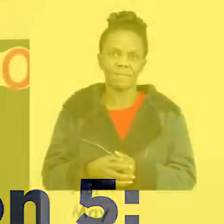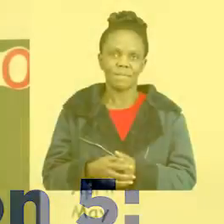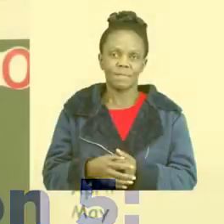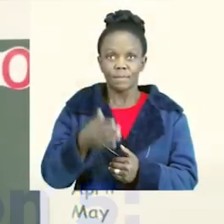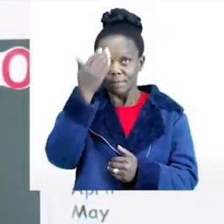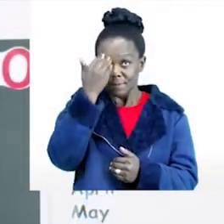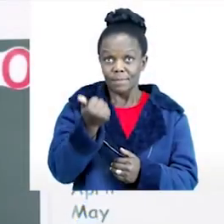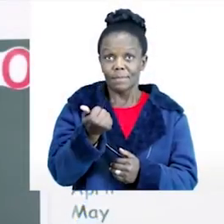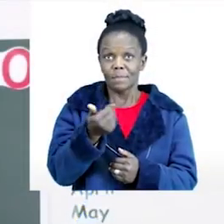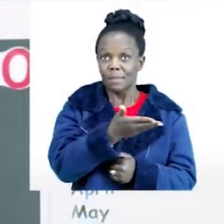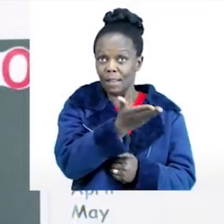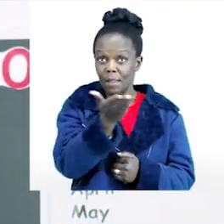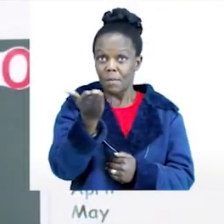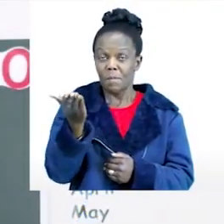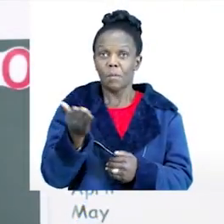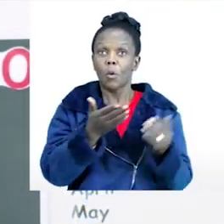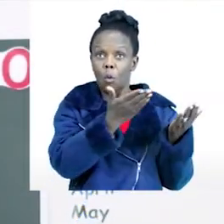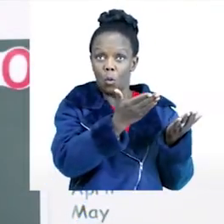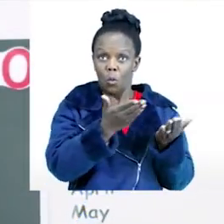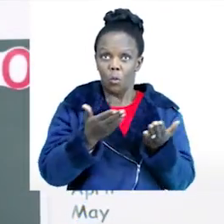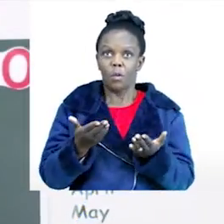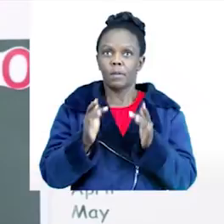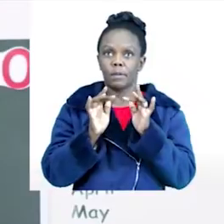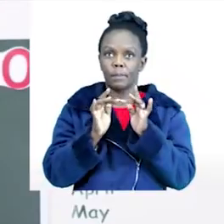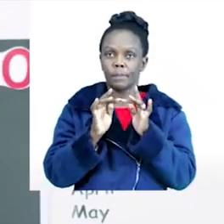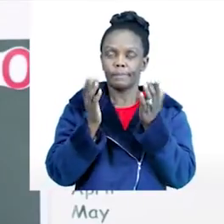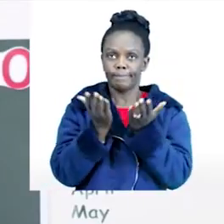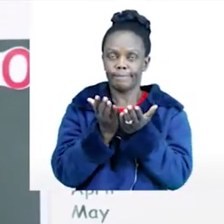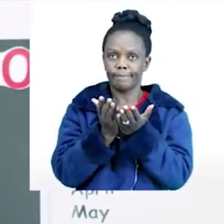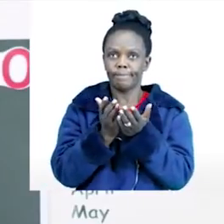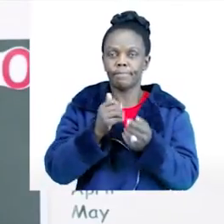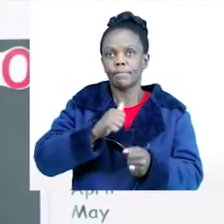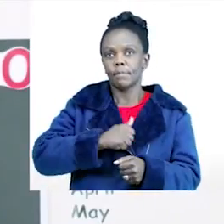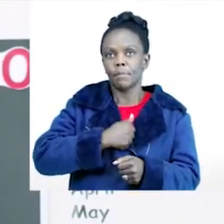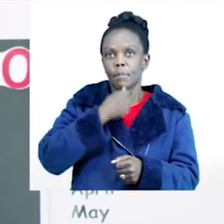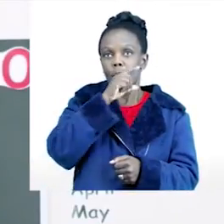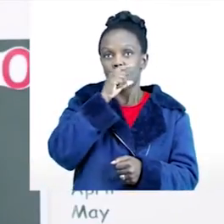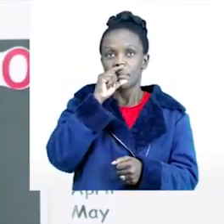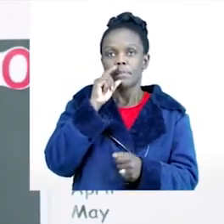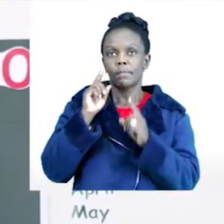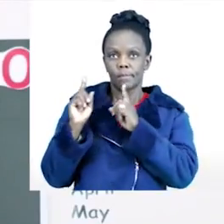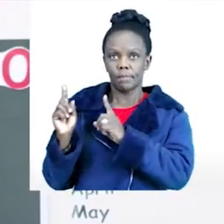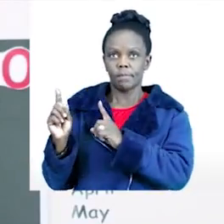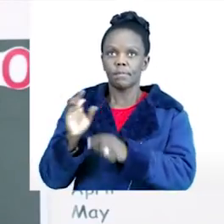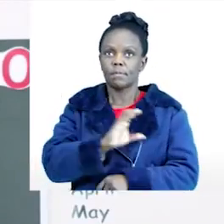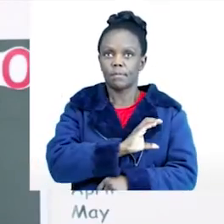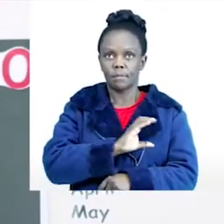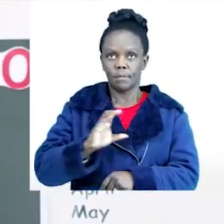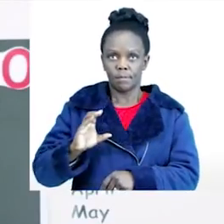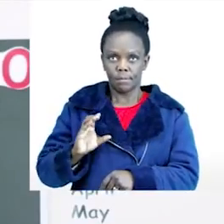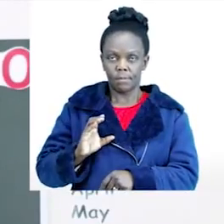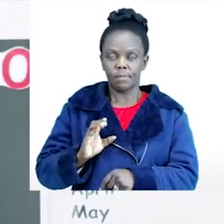Hello everyone and welcome to My Zone Online School. My name is Teacher Mutsa and thank you so much